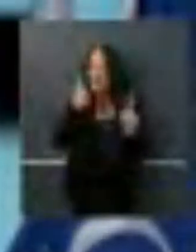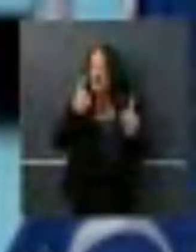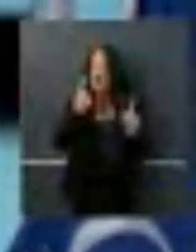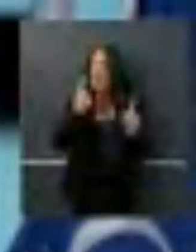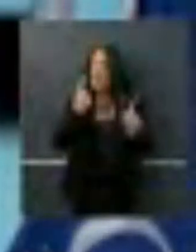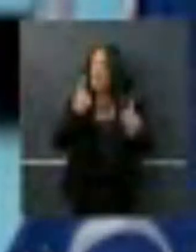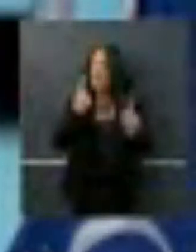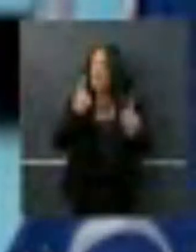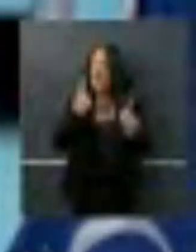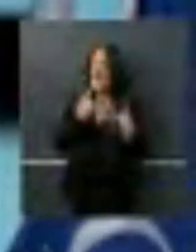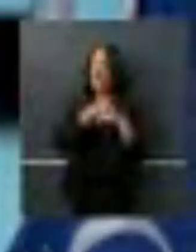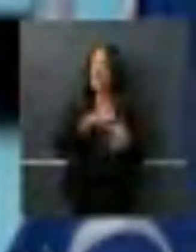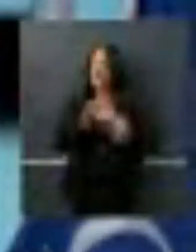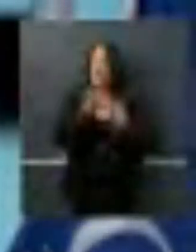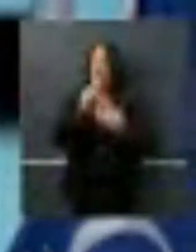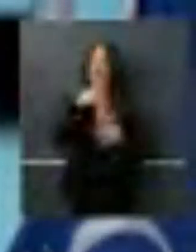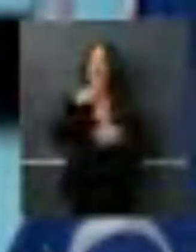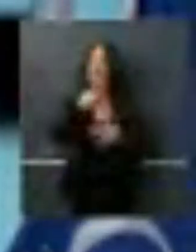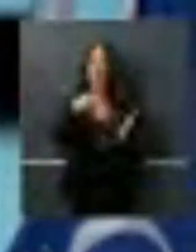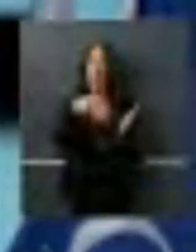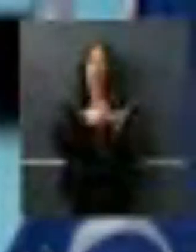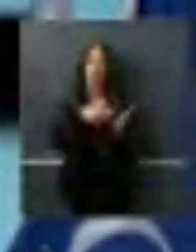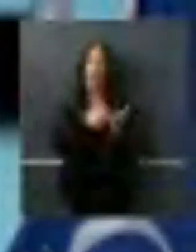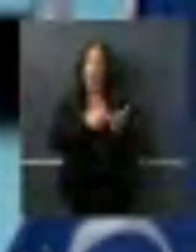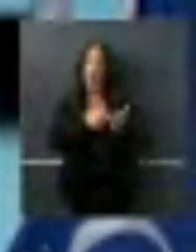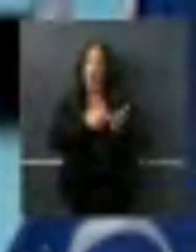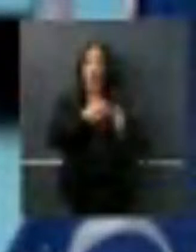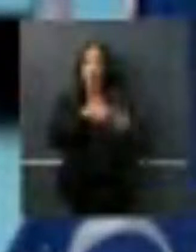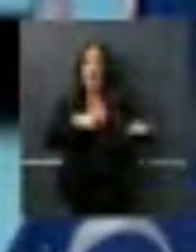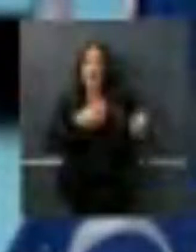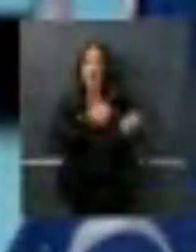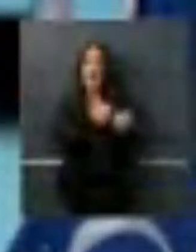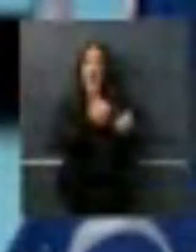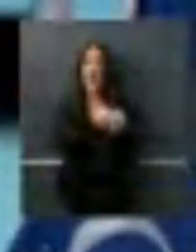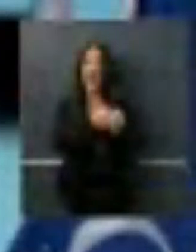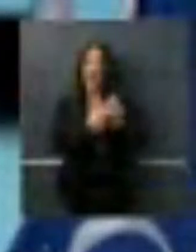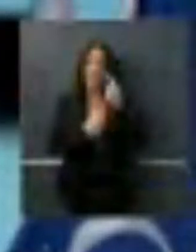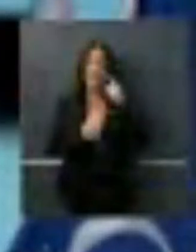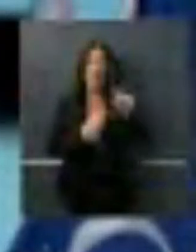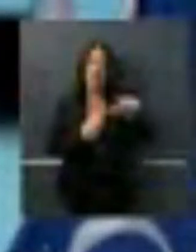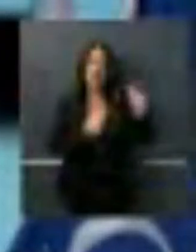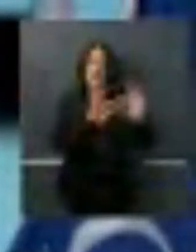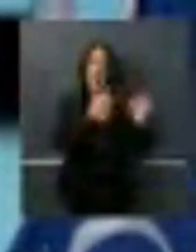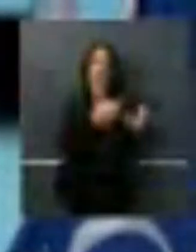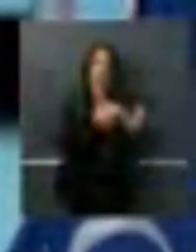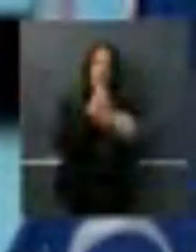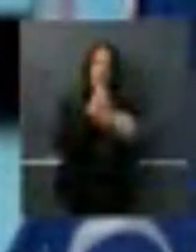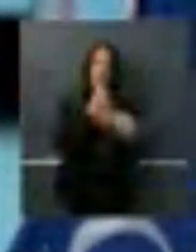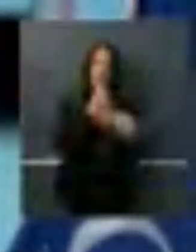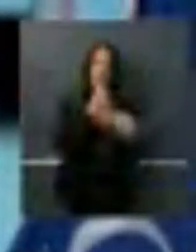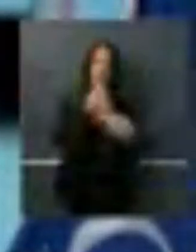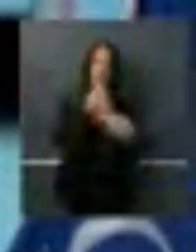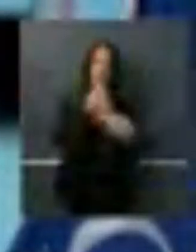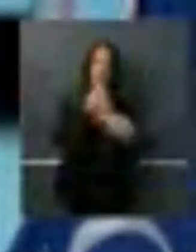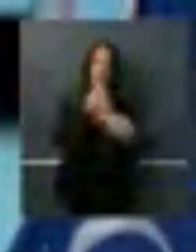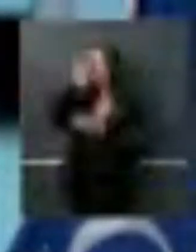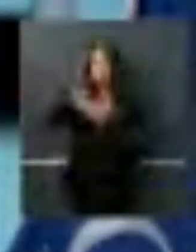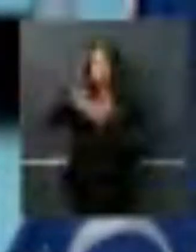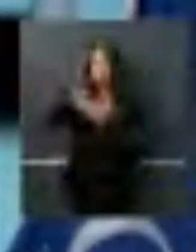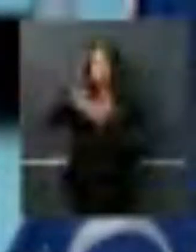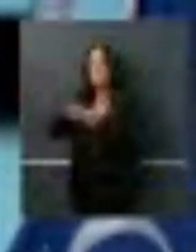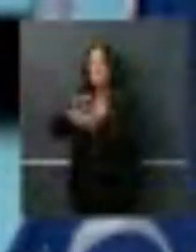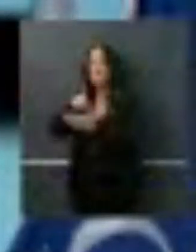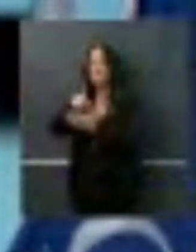support, this does not apply to you. And if you are an individual that receives a check but has a responsibility to